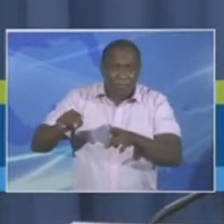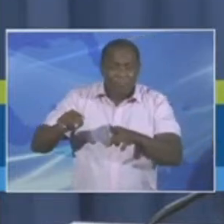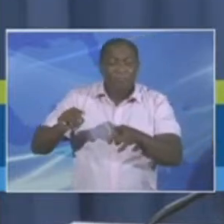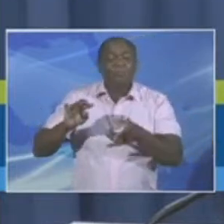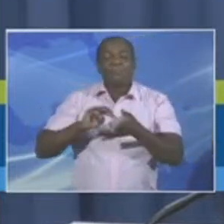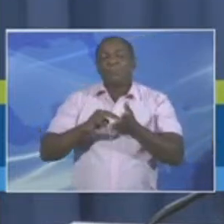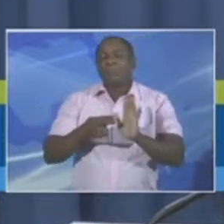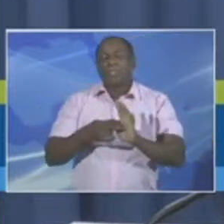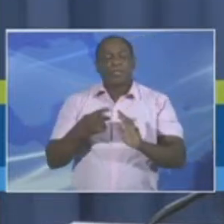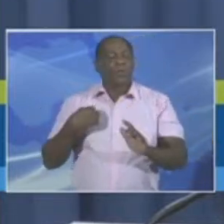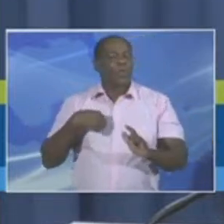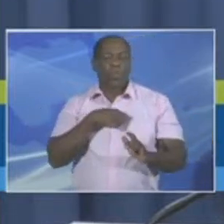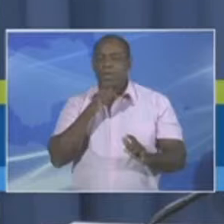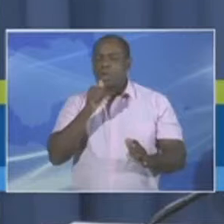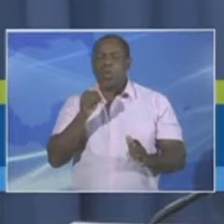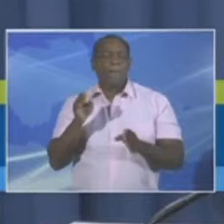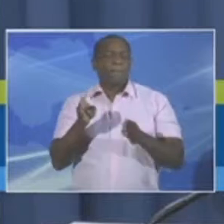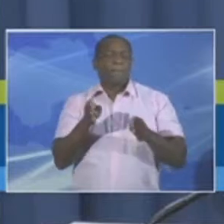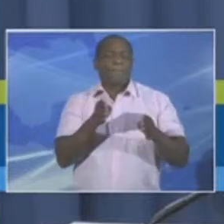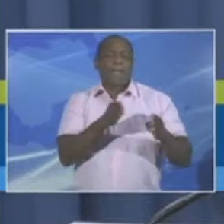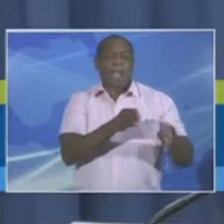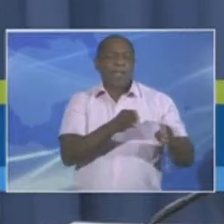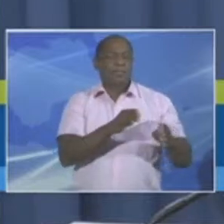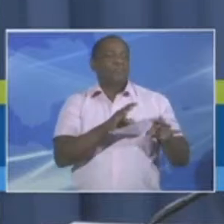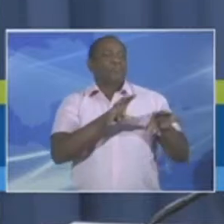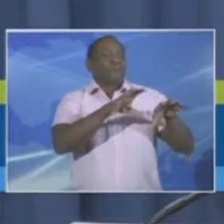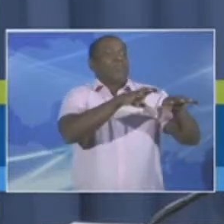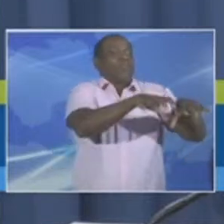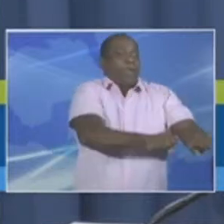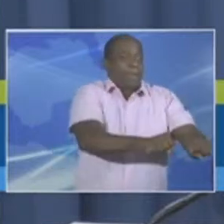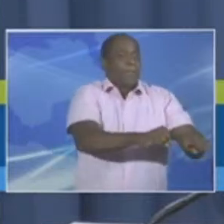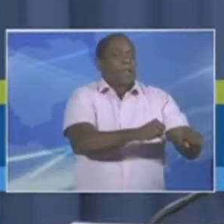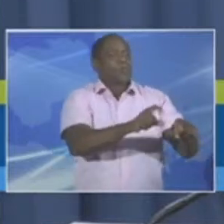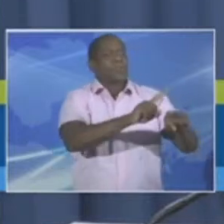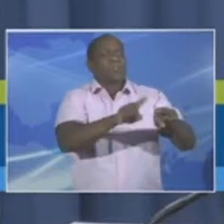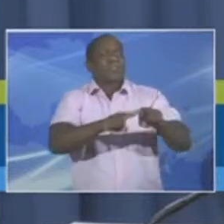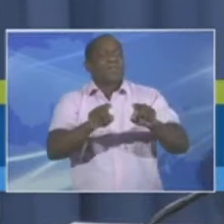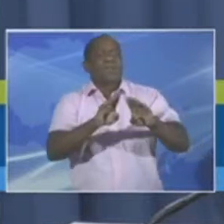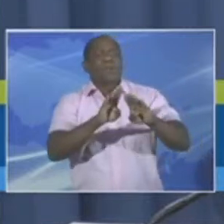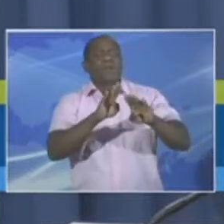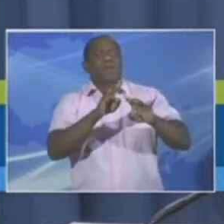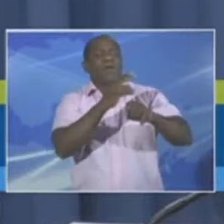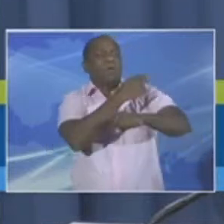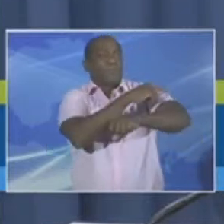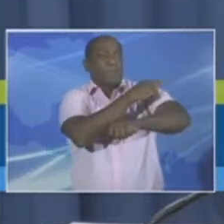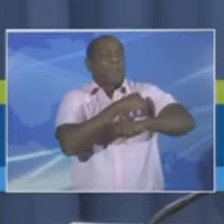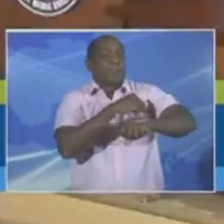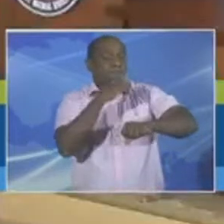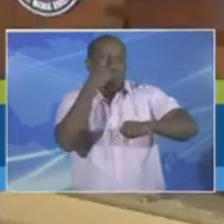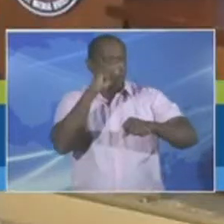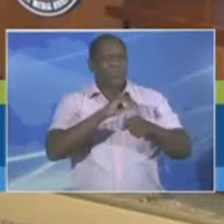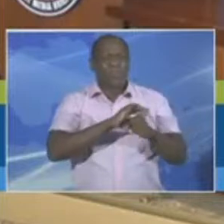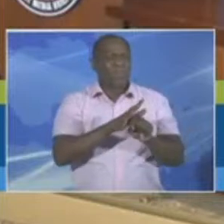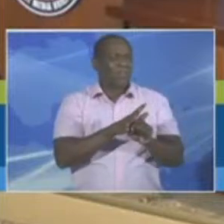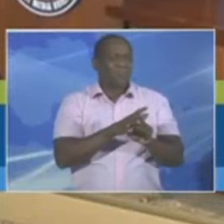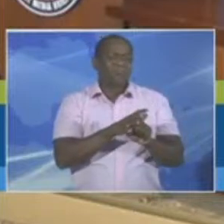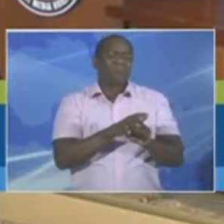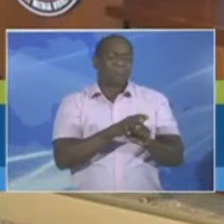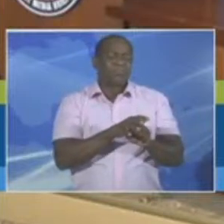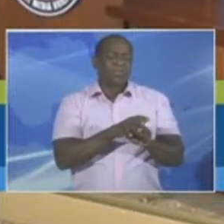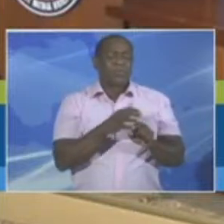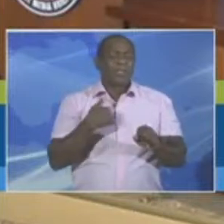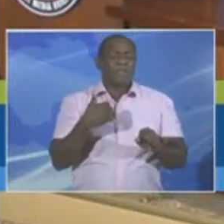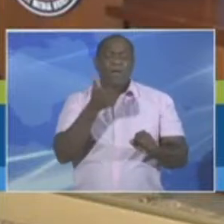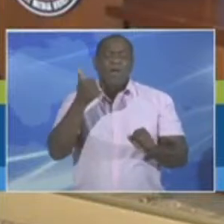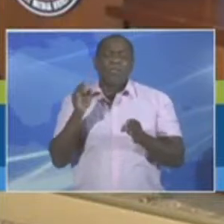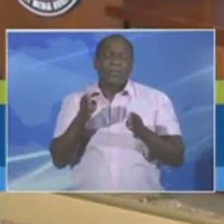them exclusively for COVID, right? So we are making those arrangements. And finally,